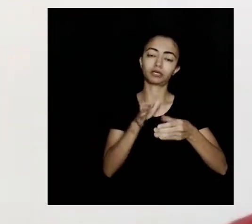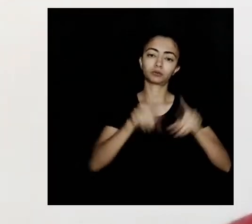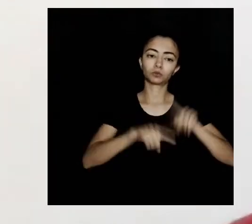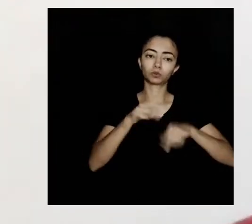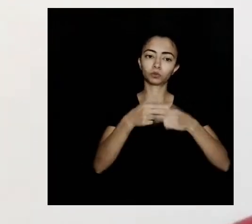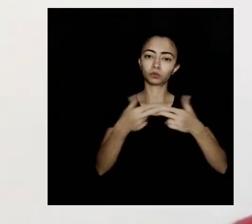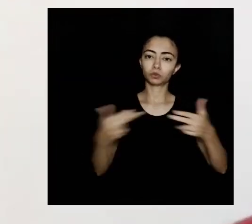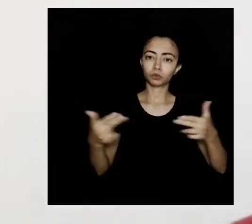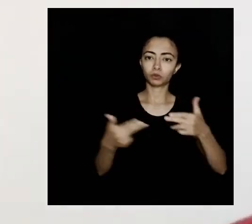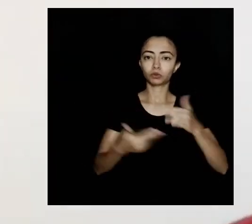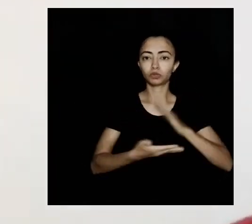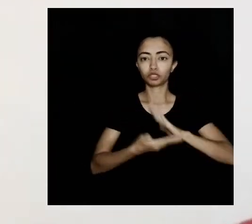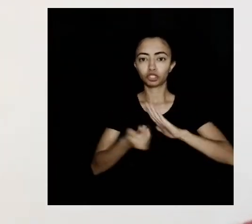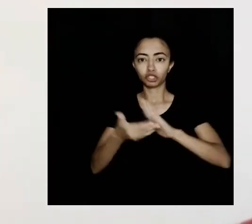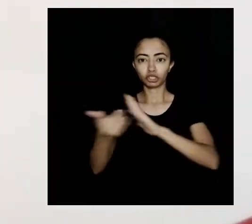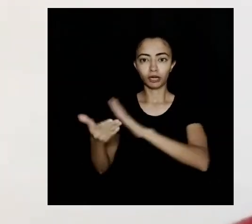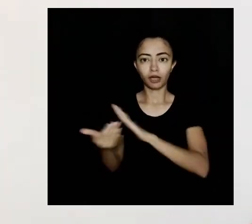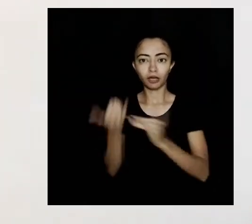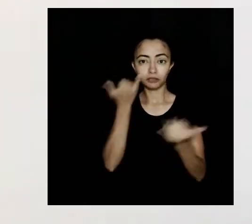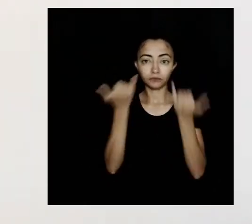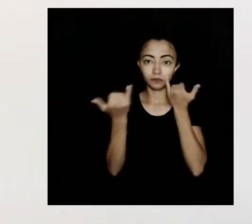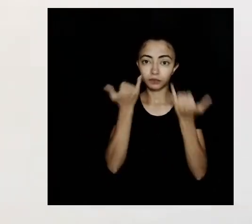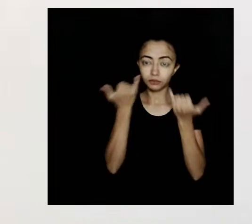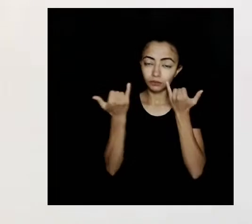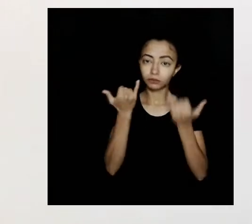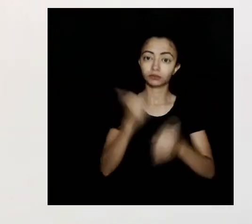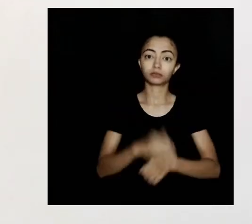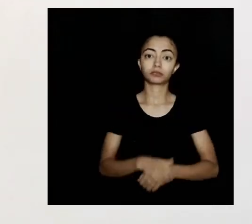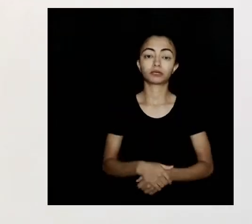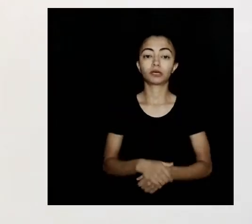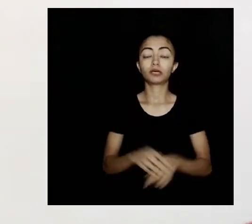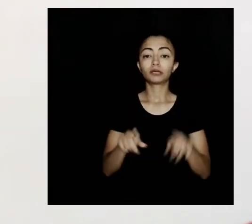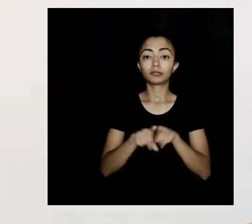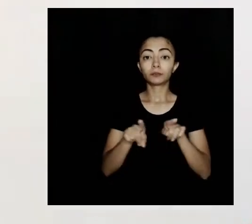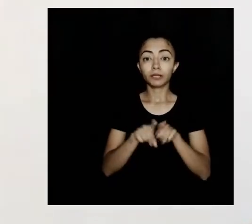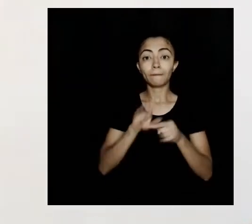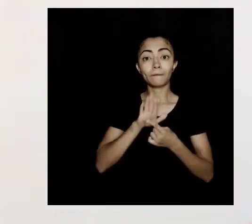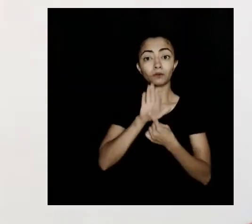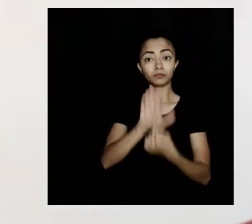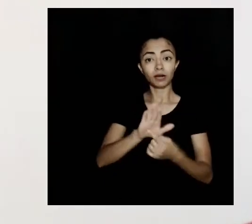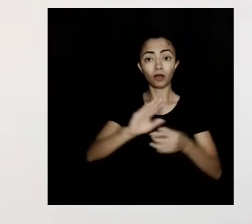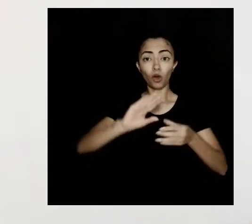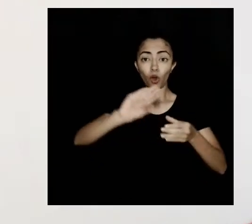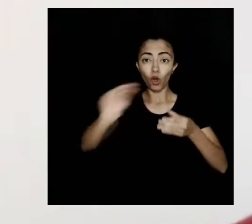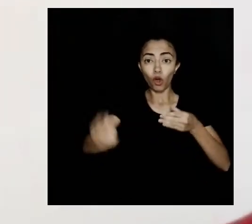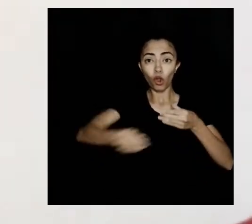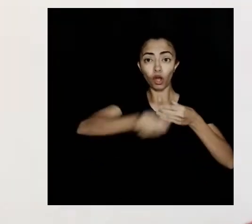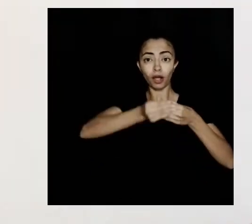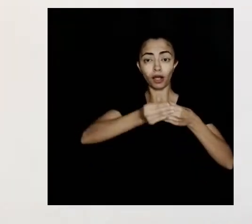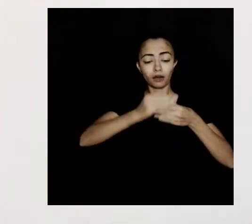presenting these products in cans that are similar to the other ones.